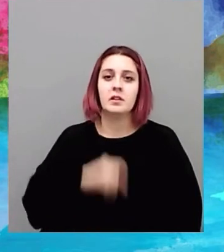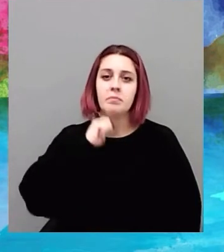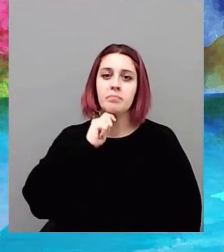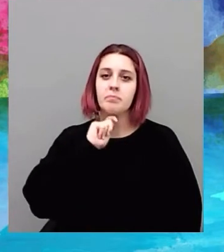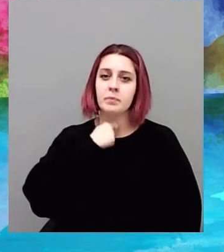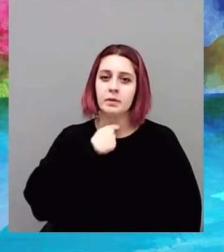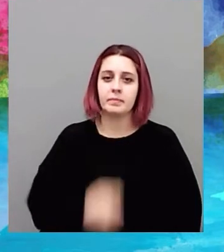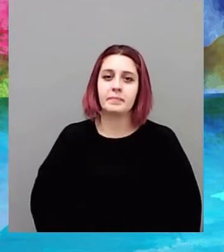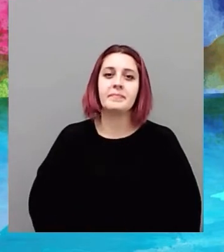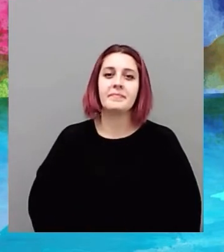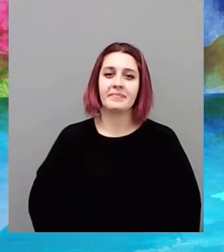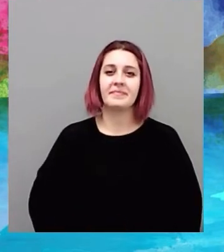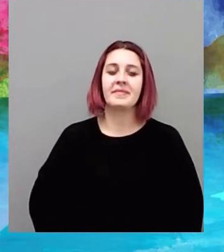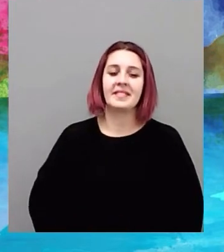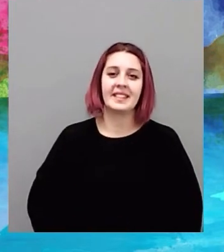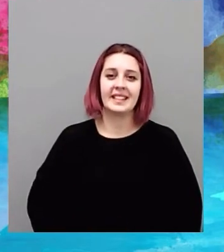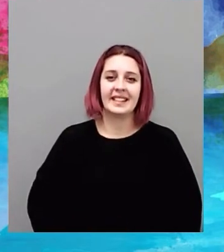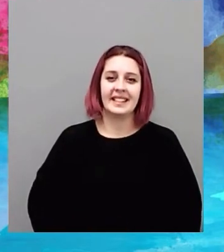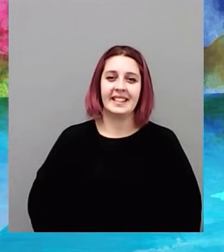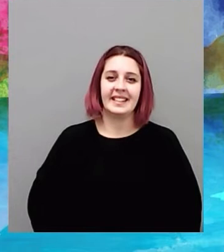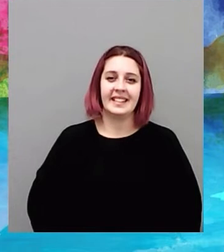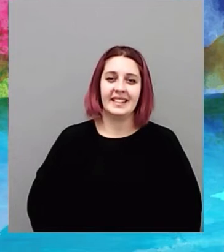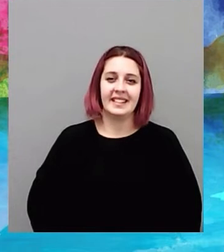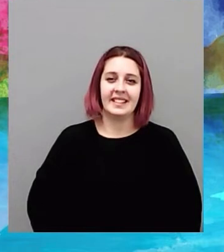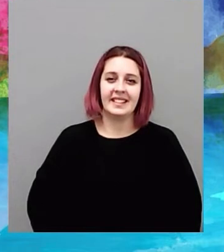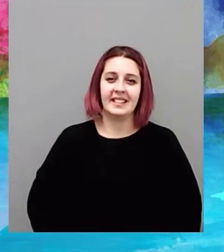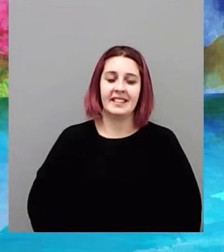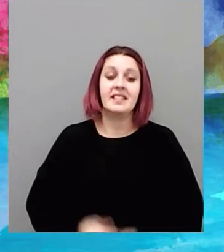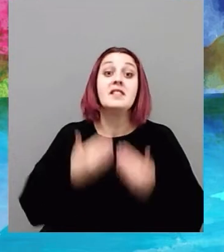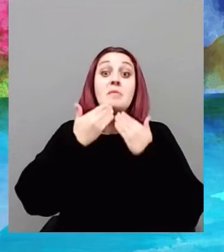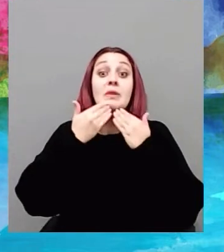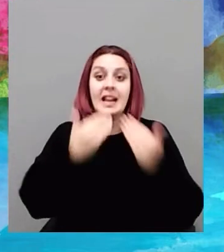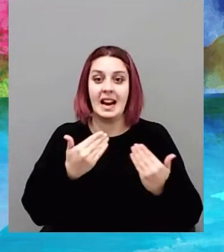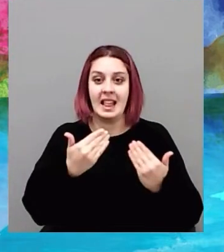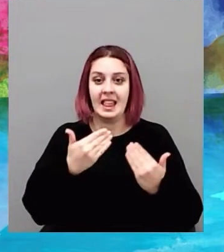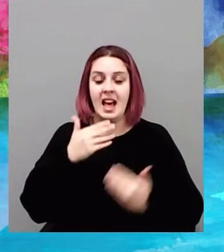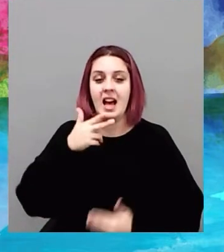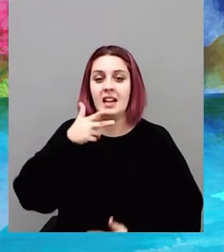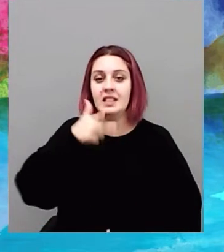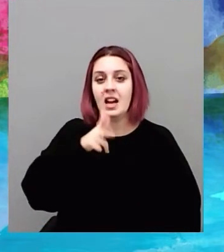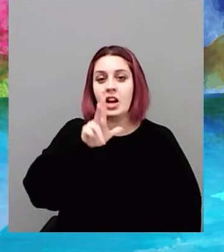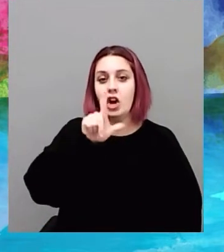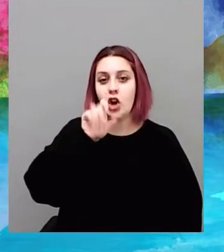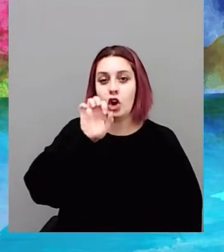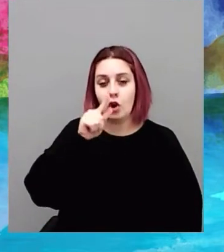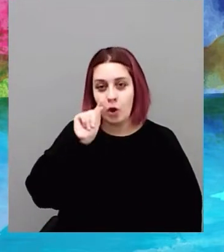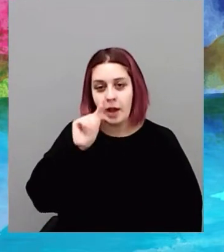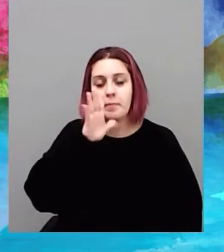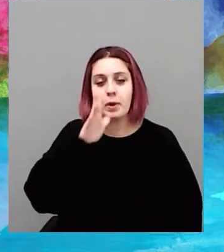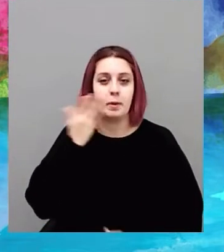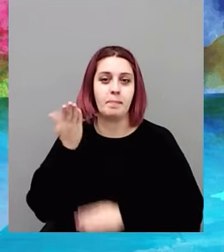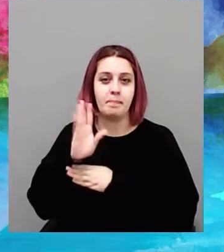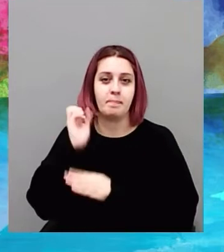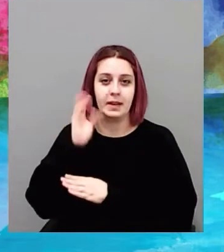Thank you so much, Chloe, for this presentation. Our last speaker is Alex Domano, Head of Design at